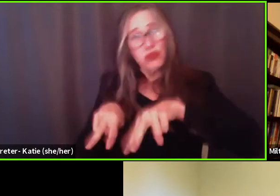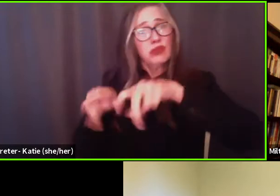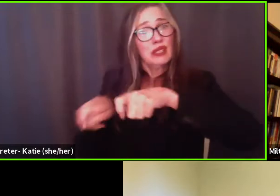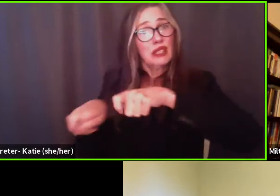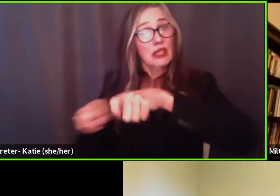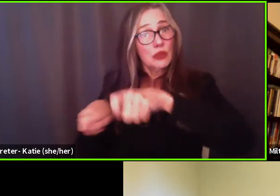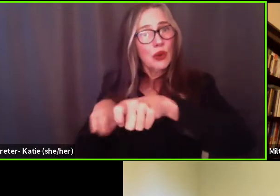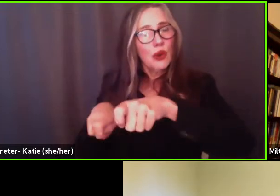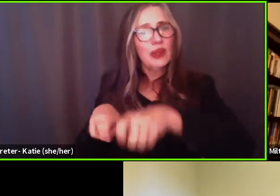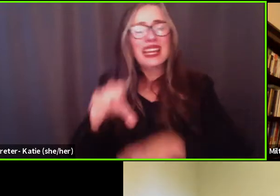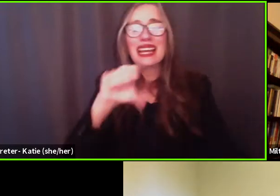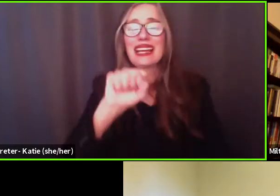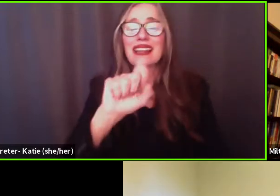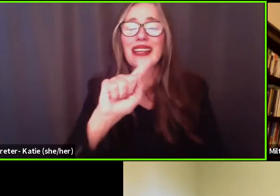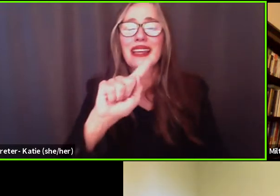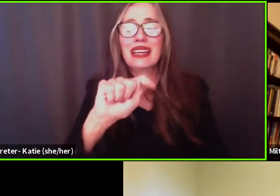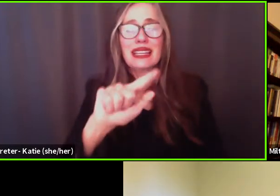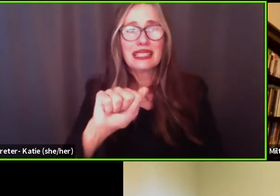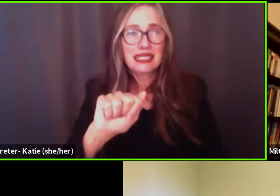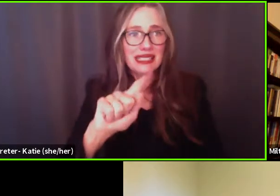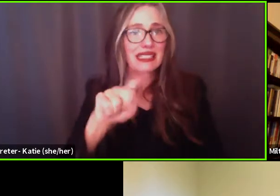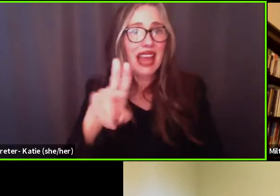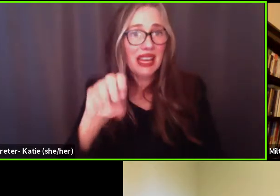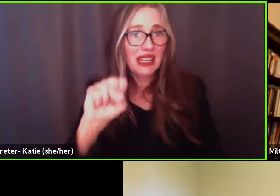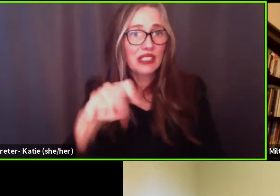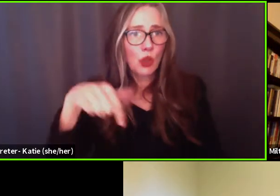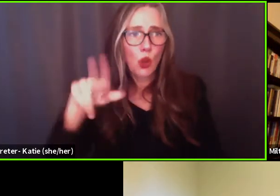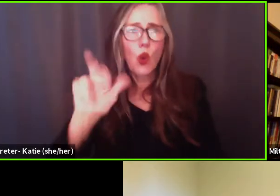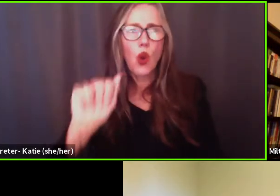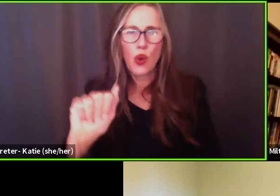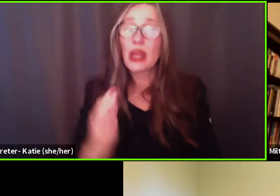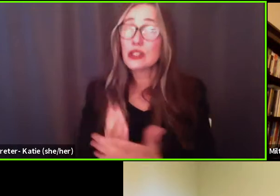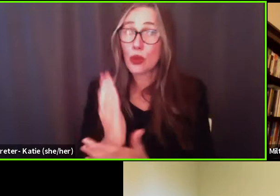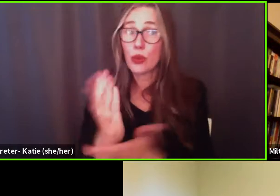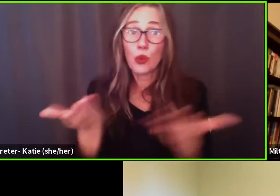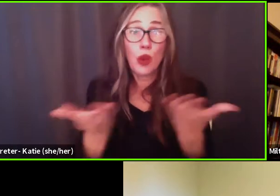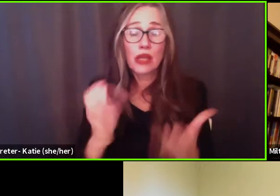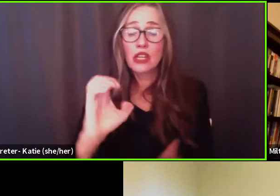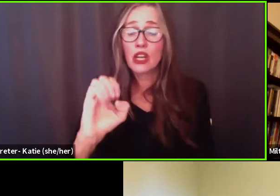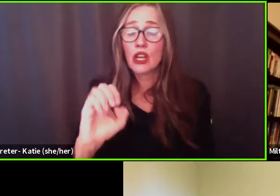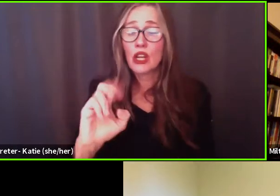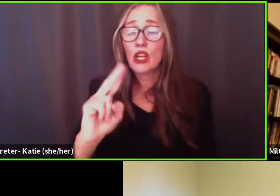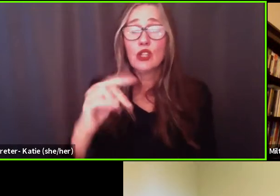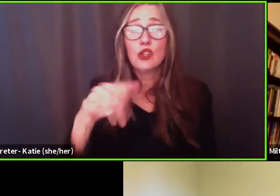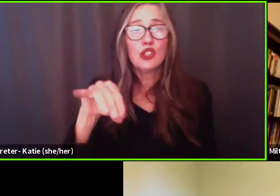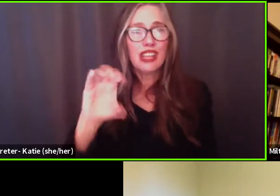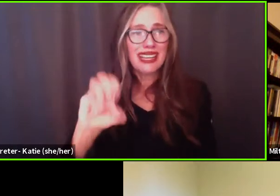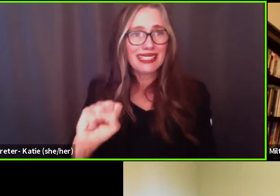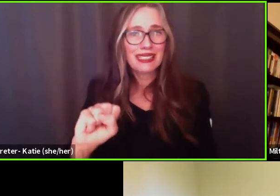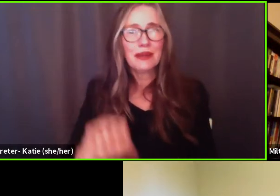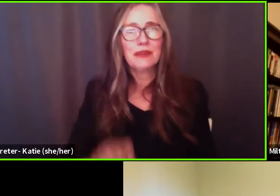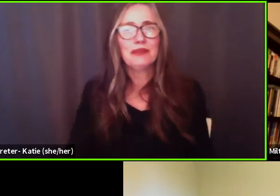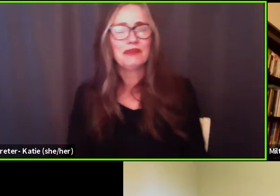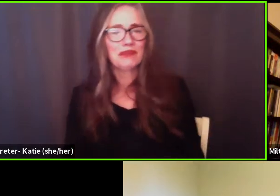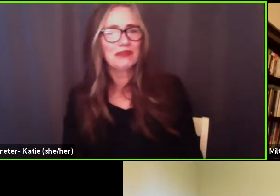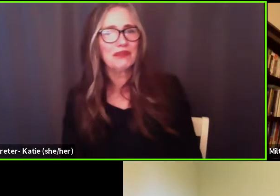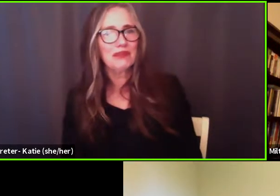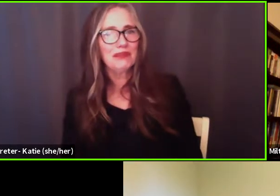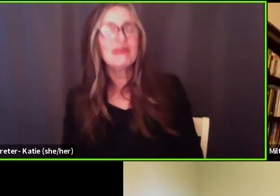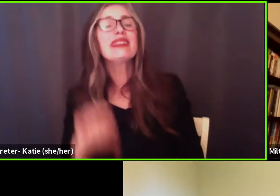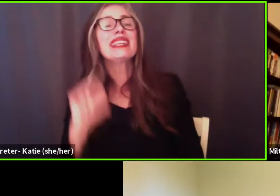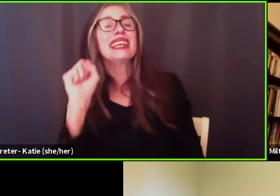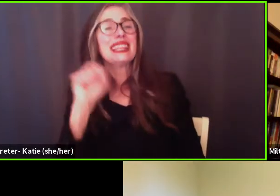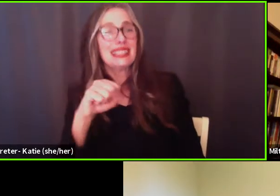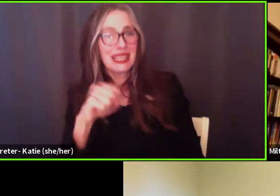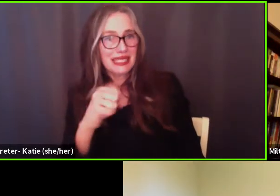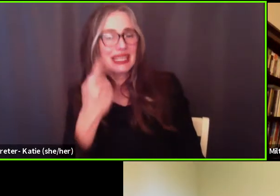yeah just remind i'm just thinking about this sort of experience of of immigrants being racialized oftentimes in service of extracting